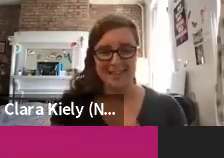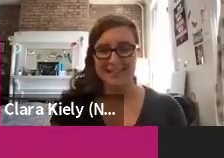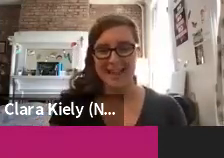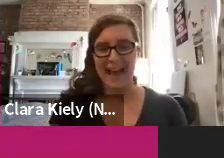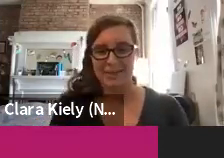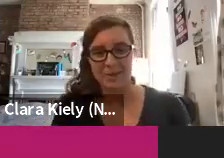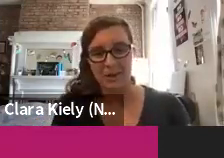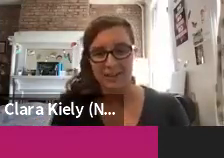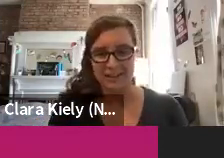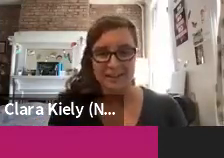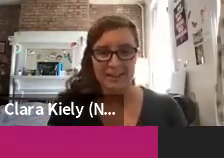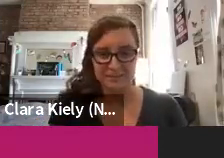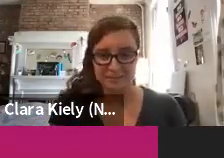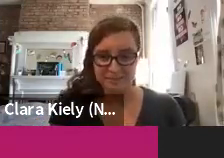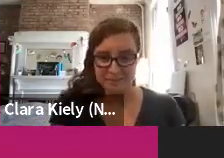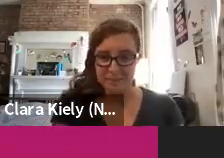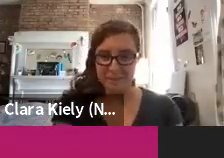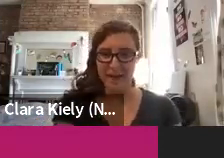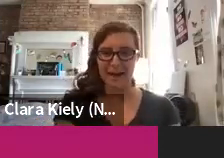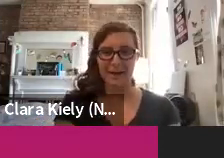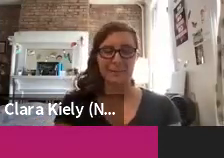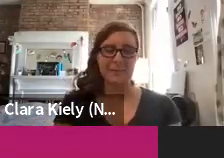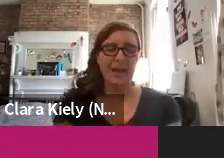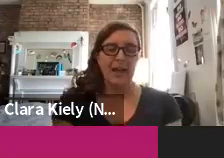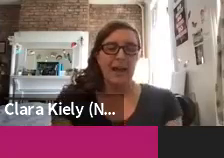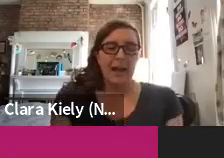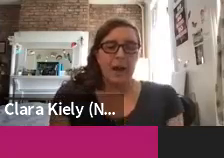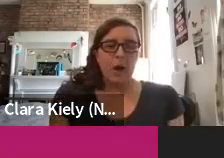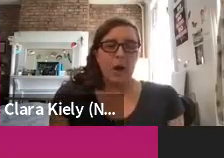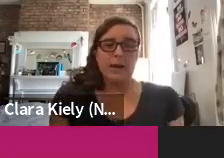really excited to have you all here.